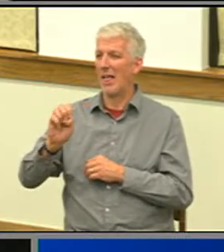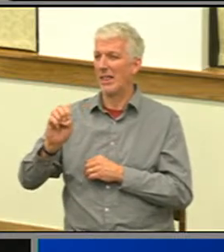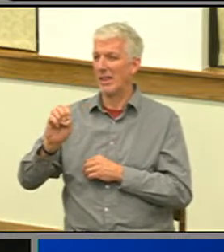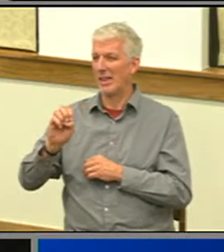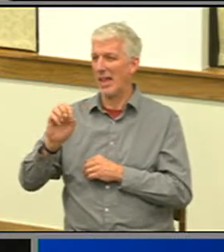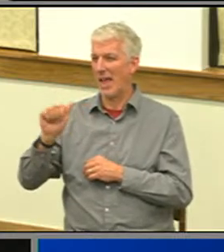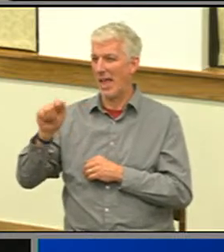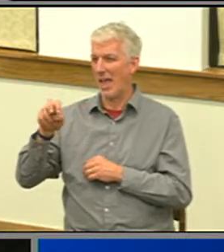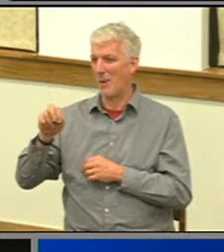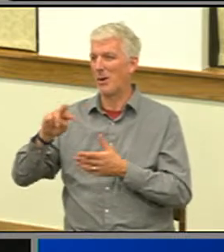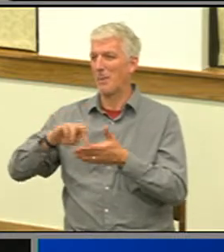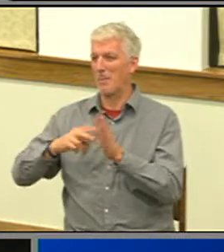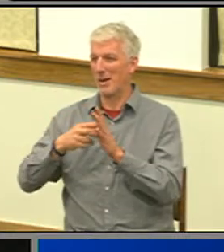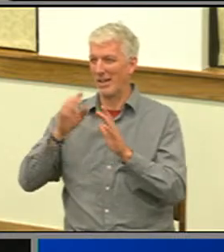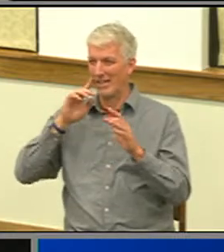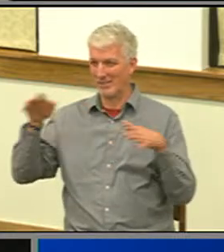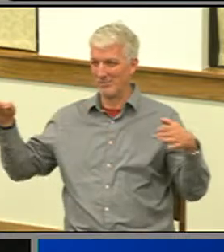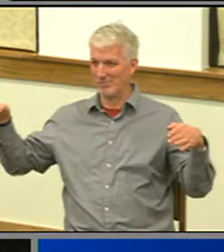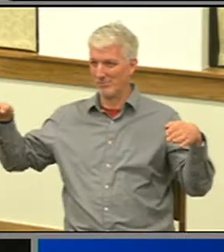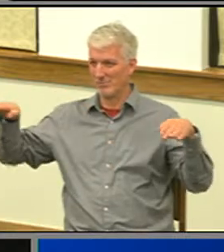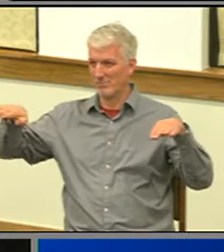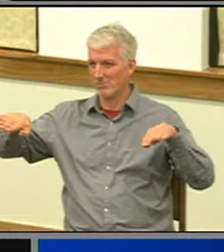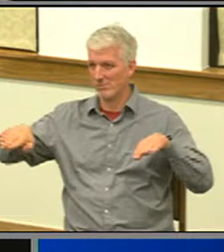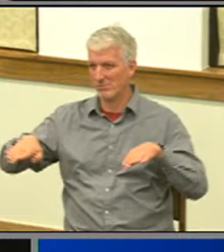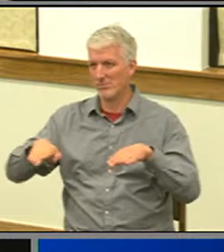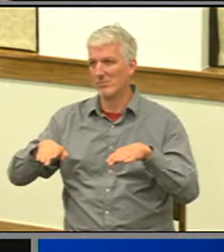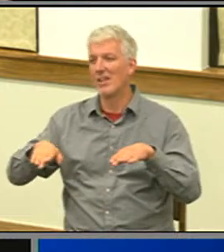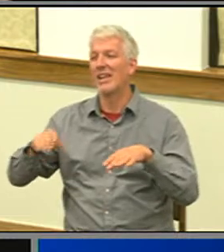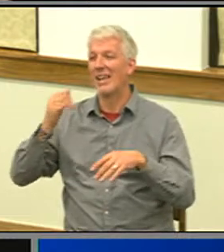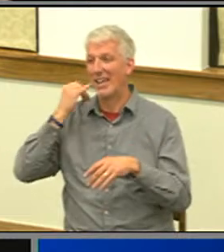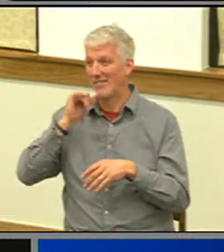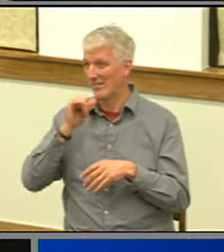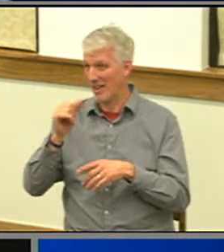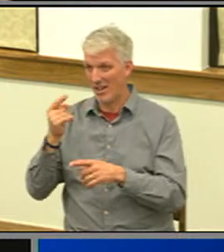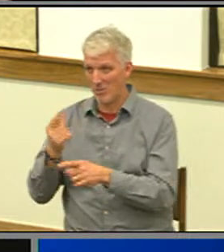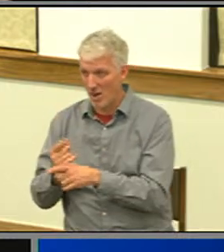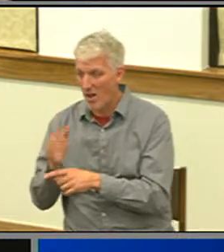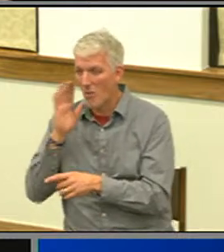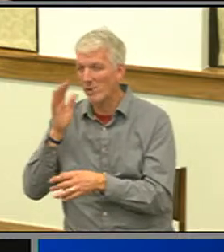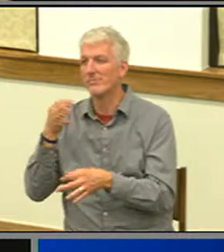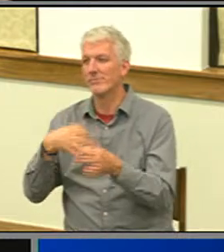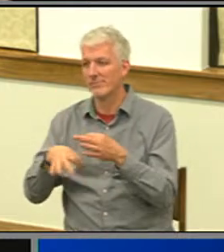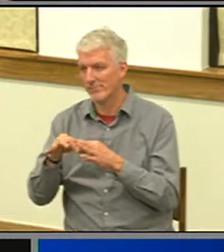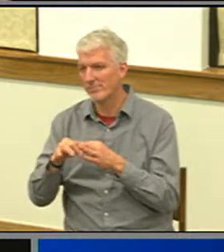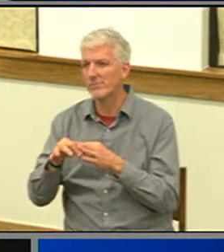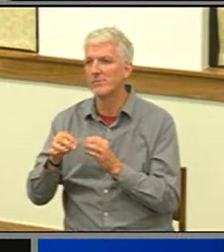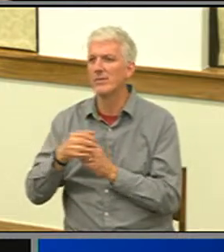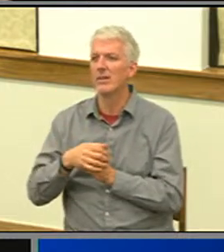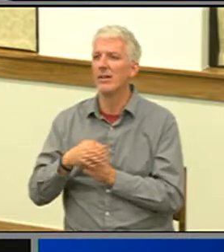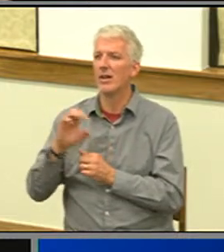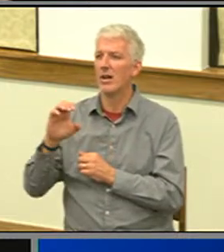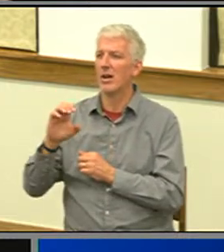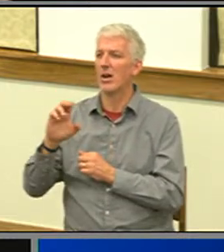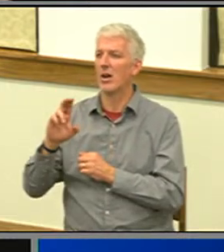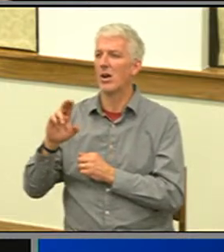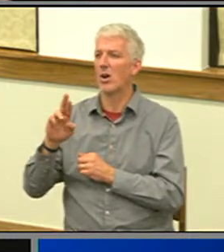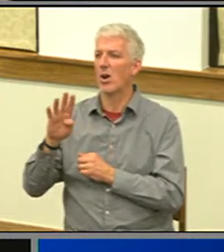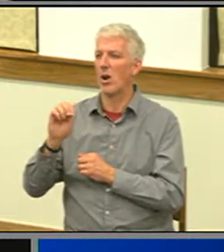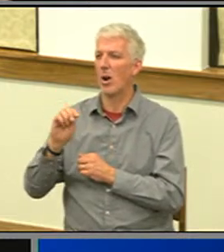those alley aprons that do not meet ADA requirements will be removed or replaced. Curb and gutters, it is a city